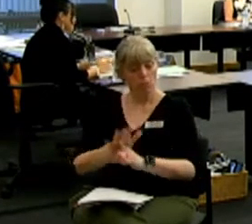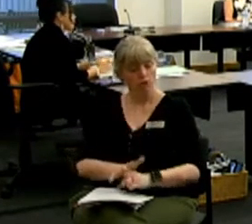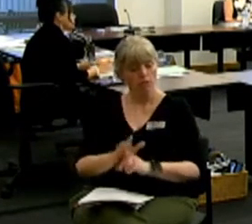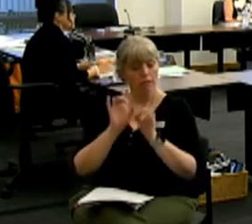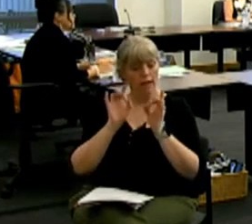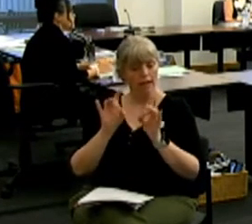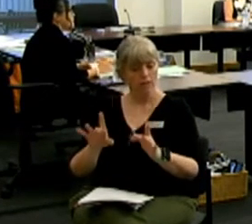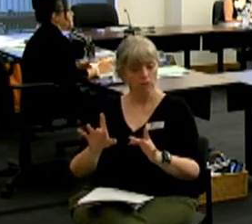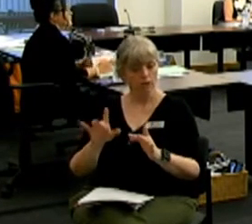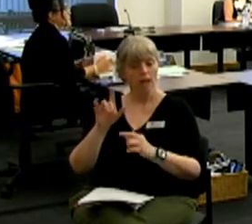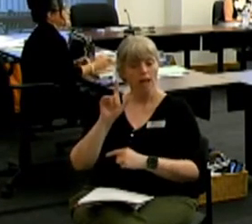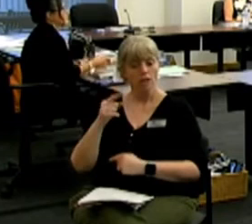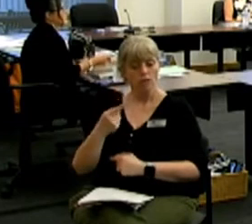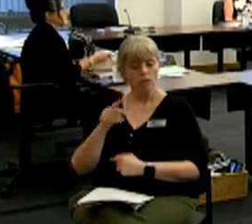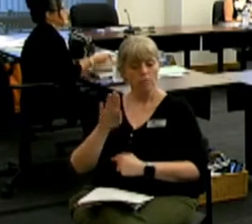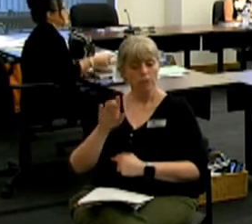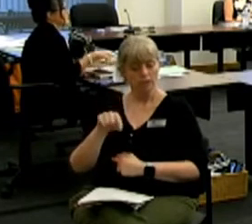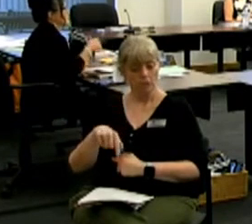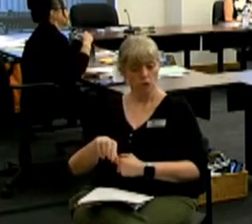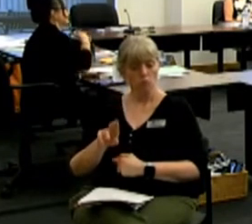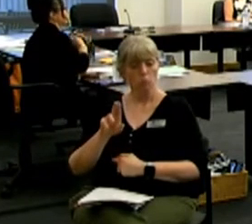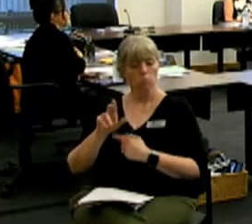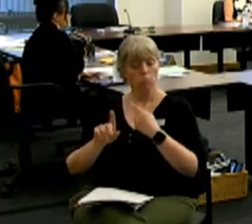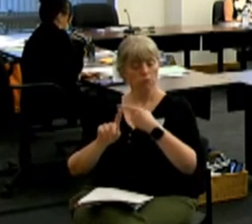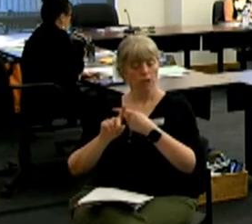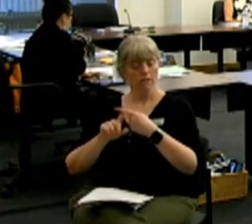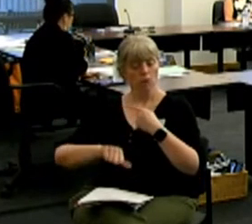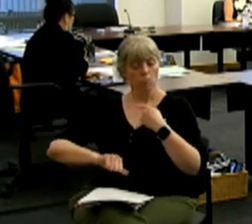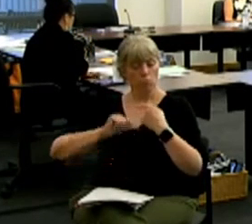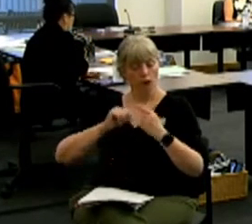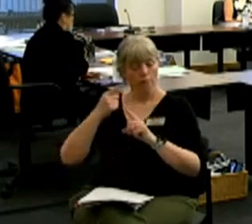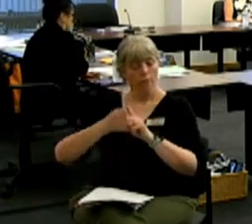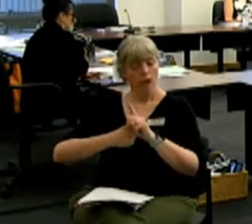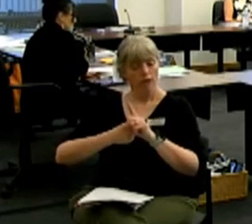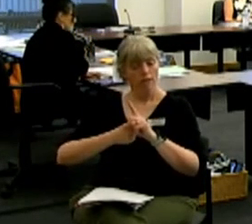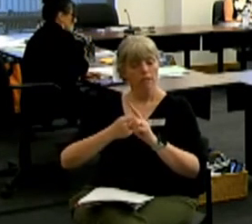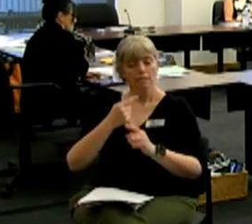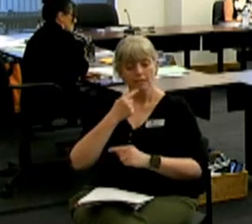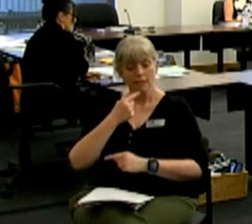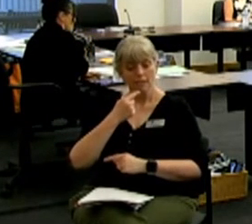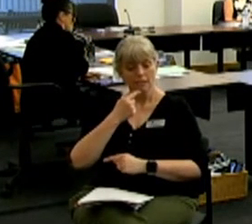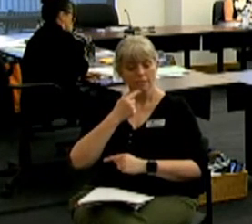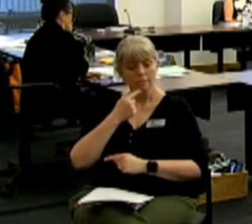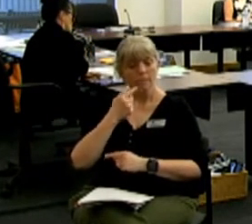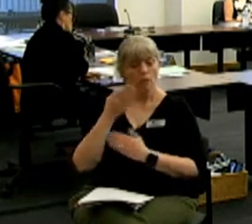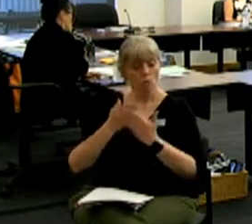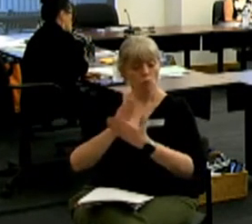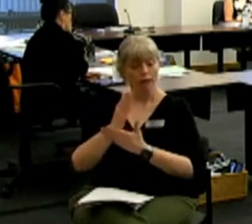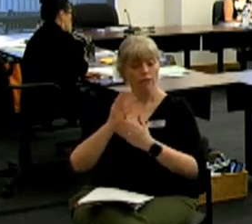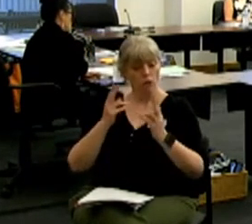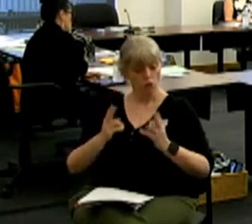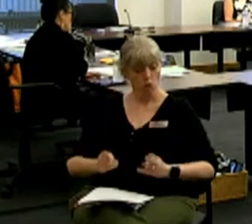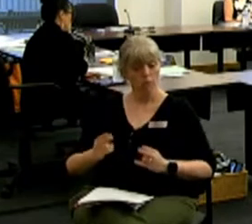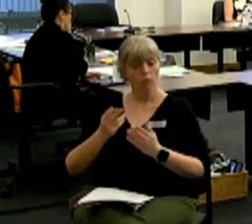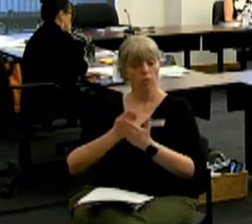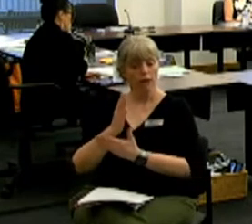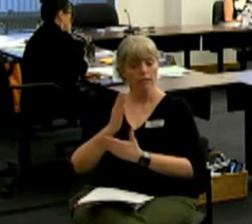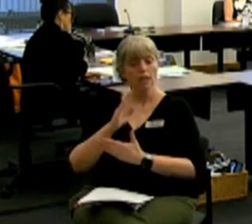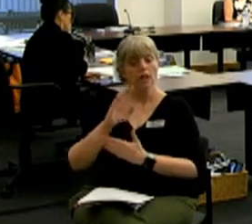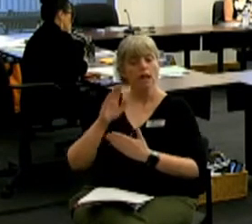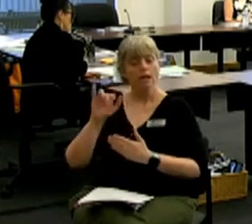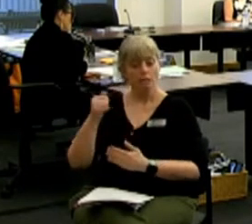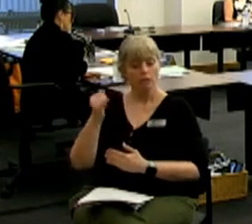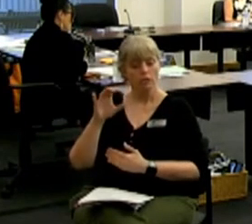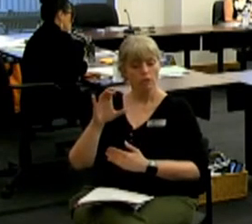hatred. LGBTQ+ Pride Month reiterates that LGBTQ+ rights are human rights, and Joliet